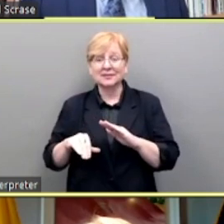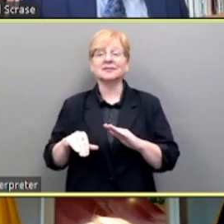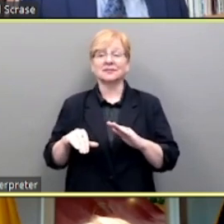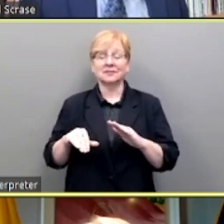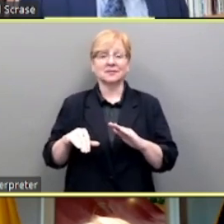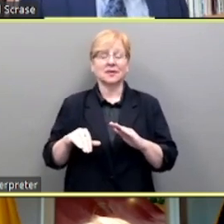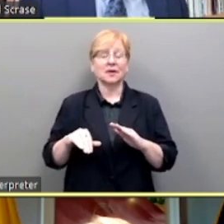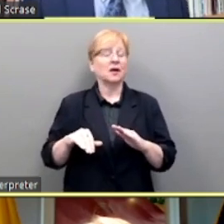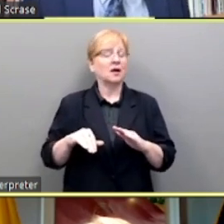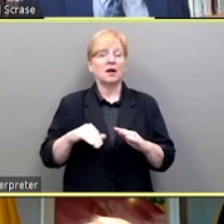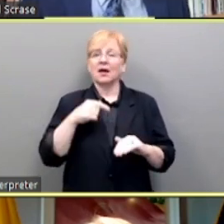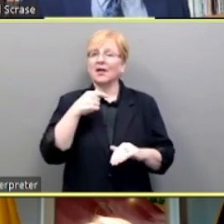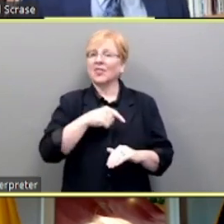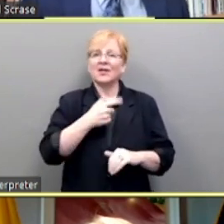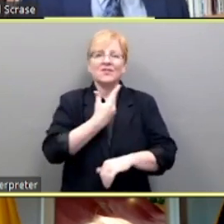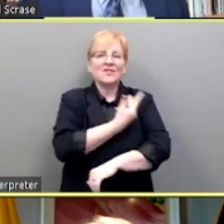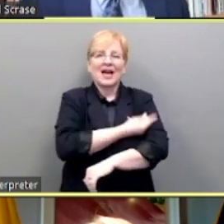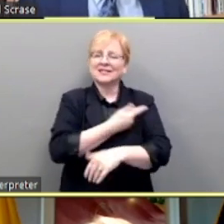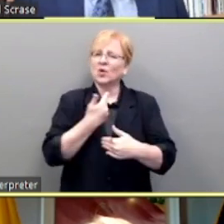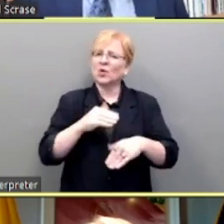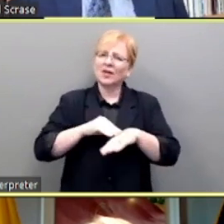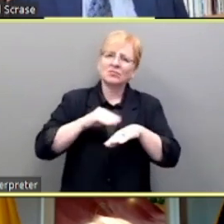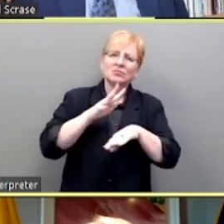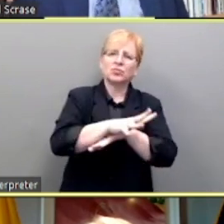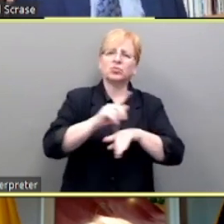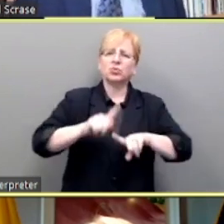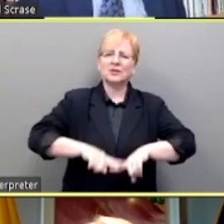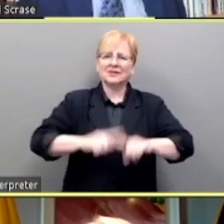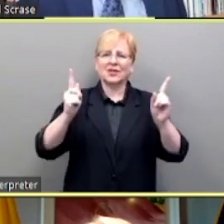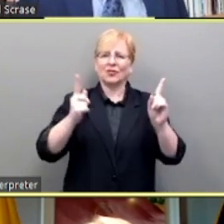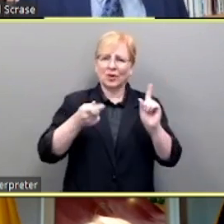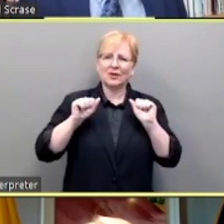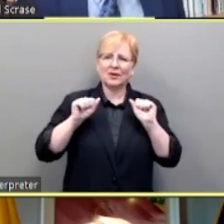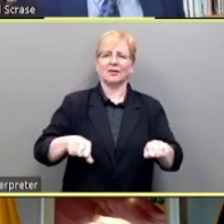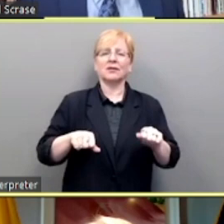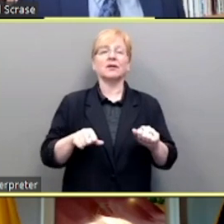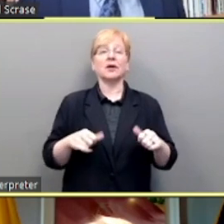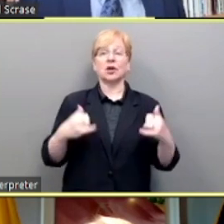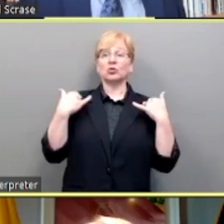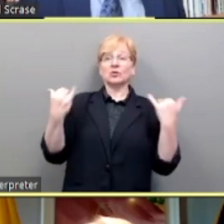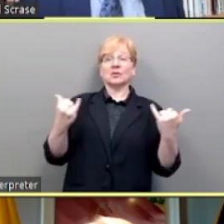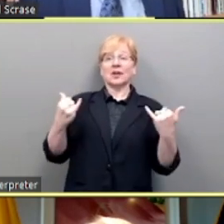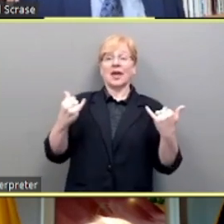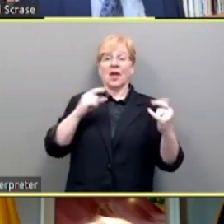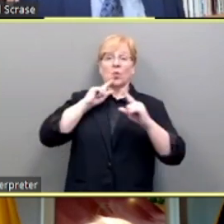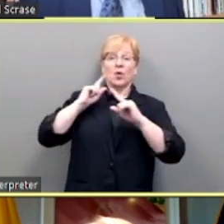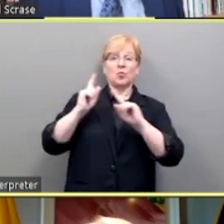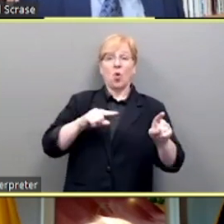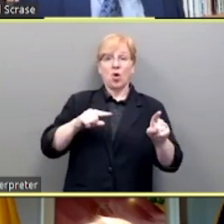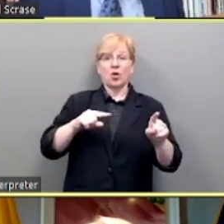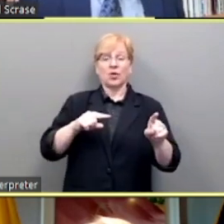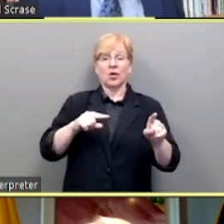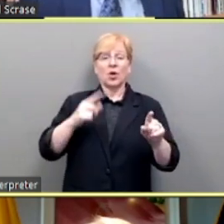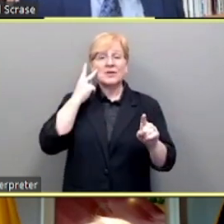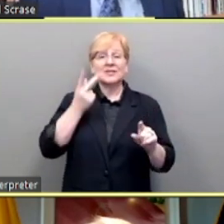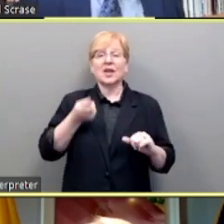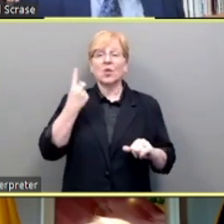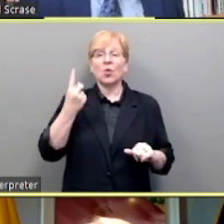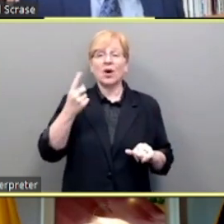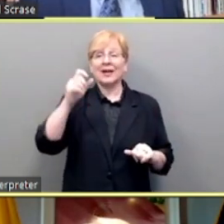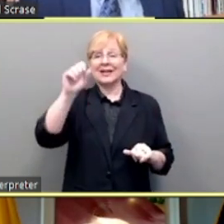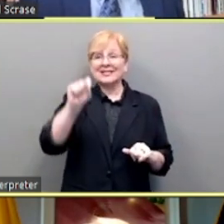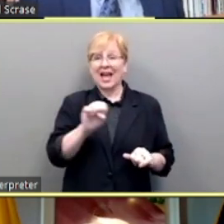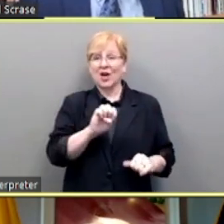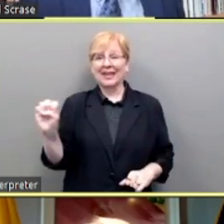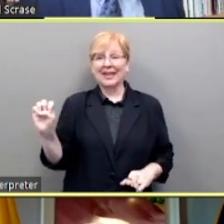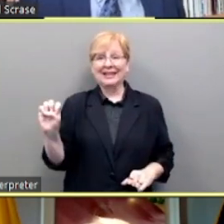big difference. For example, in today's case report, we've got a county in southeastern New Mexico where if